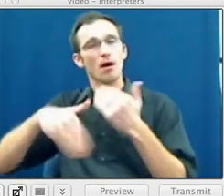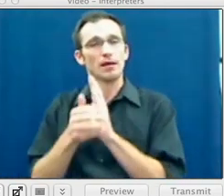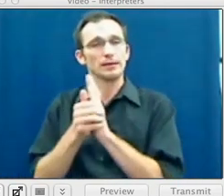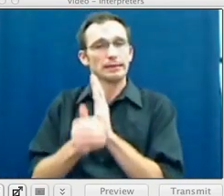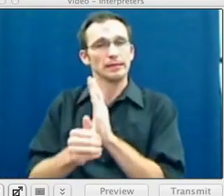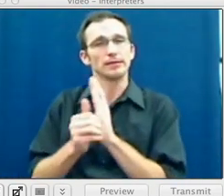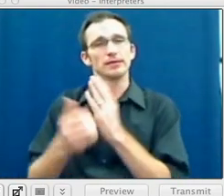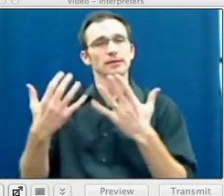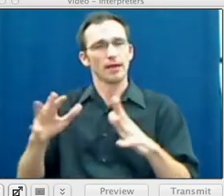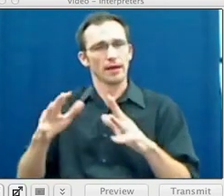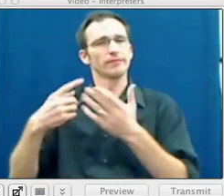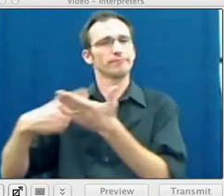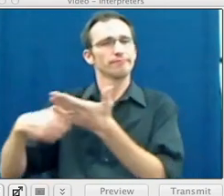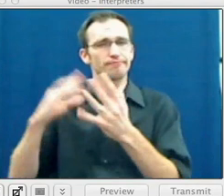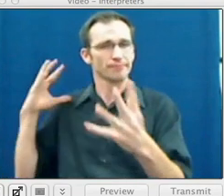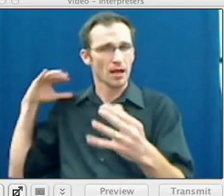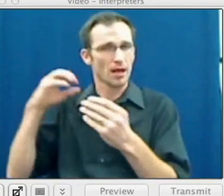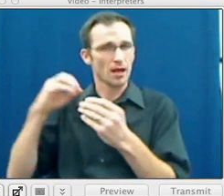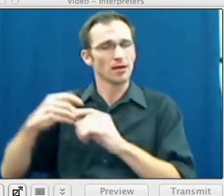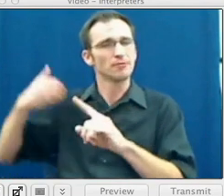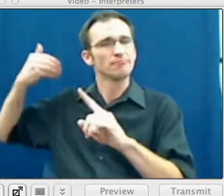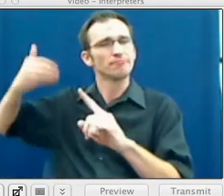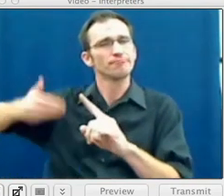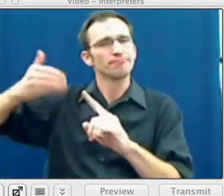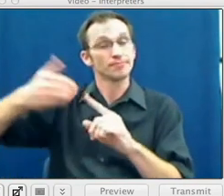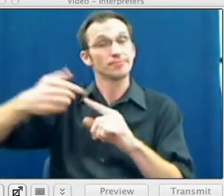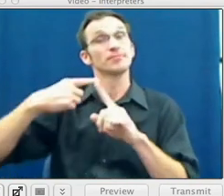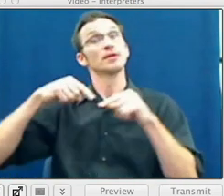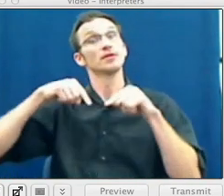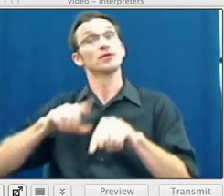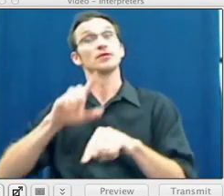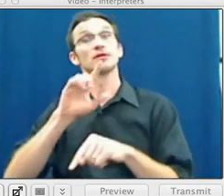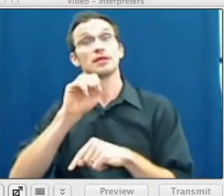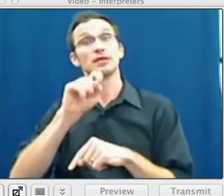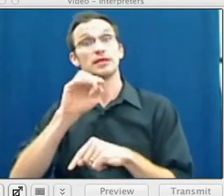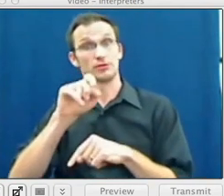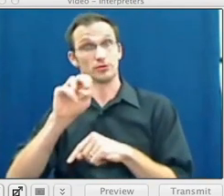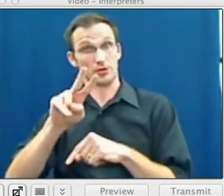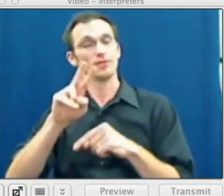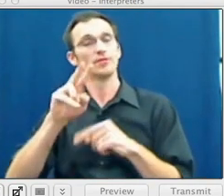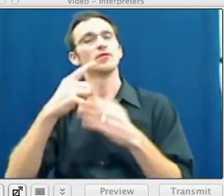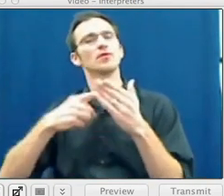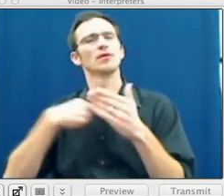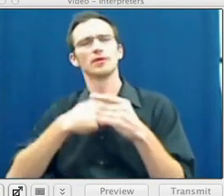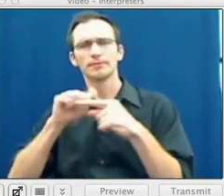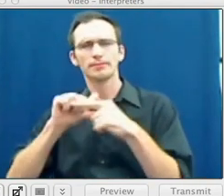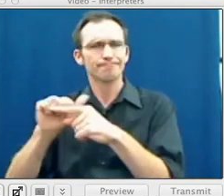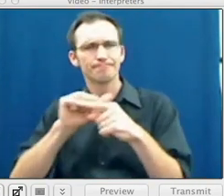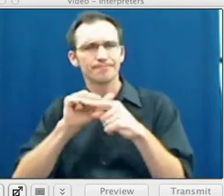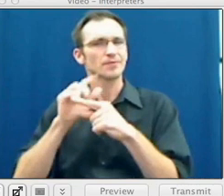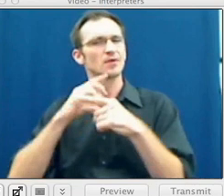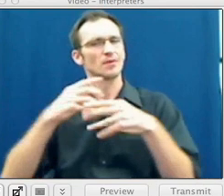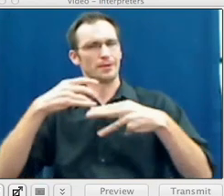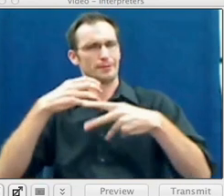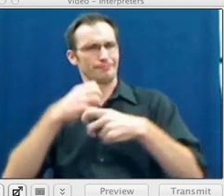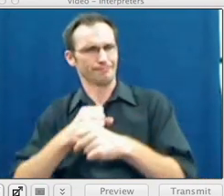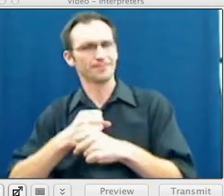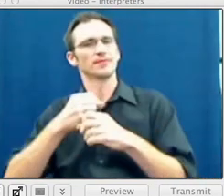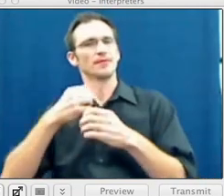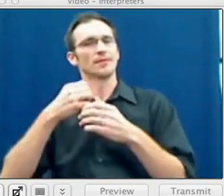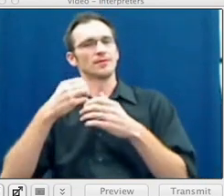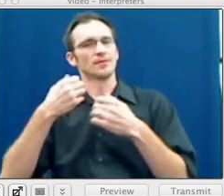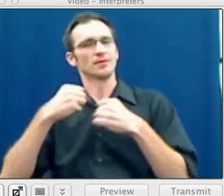also working on in the listserv. For those of you who've not seen the videos from past